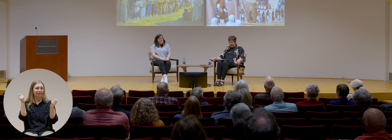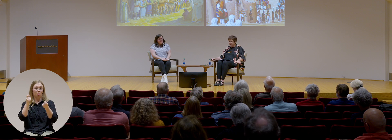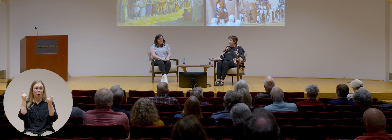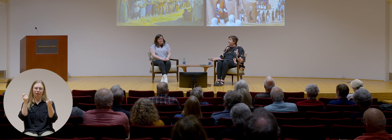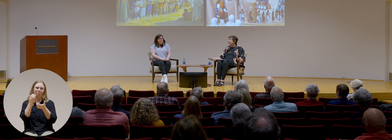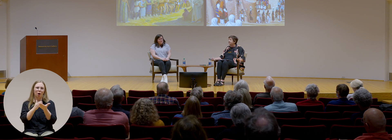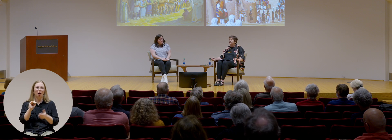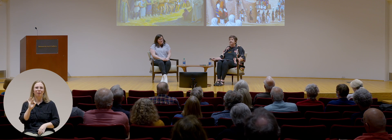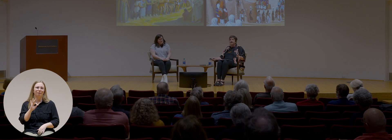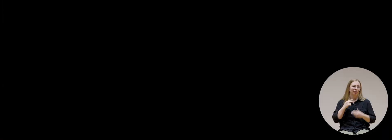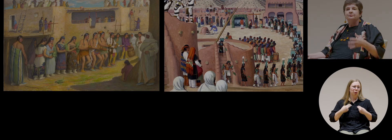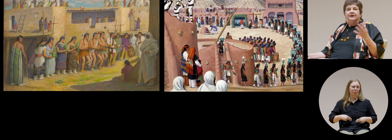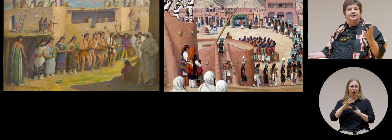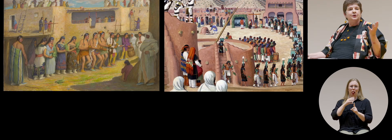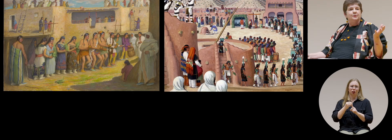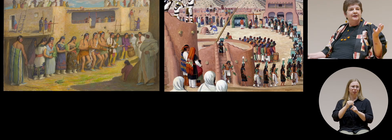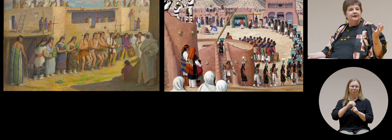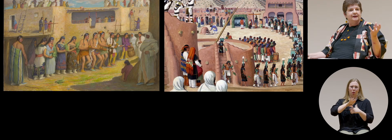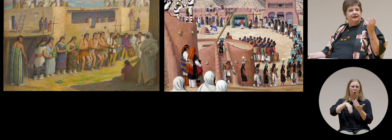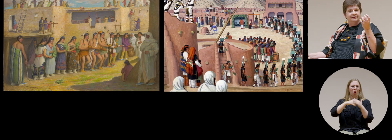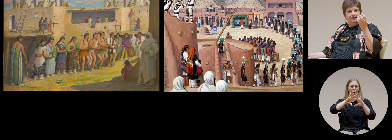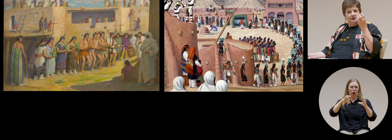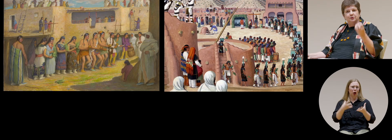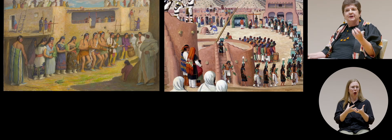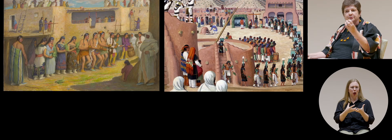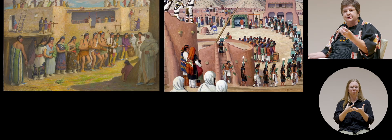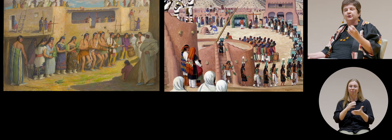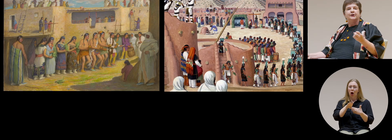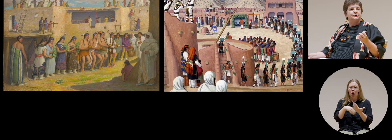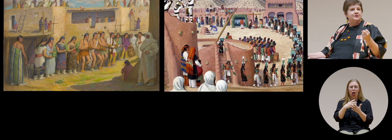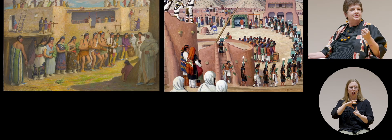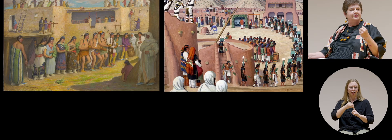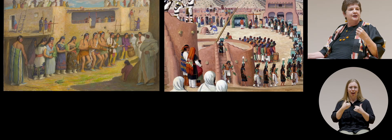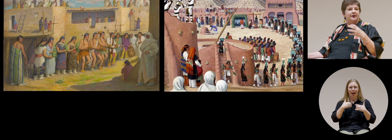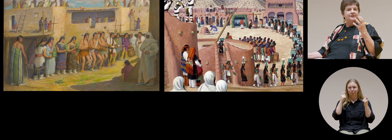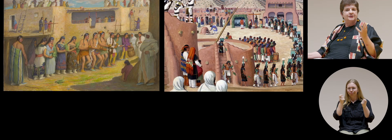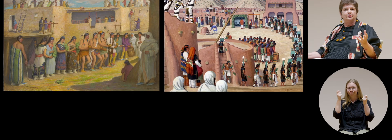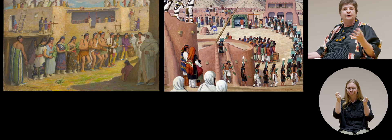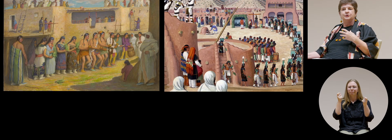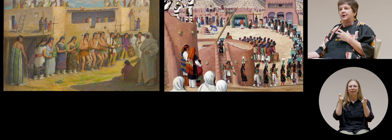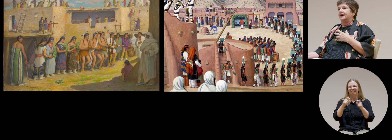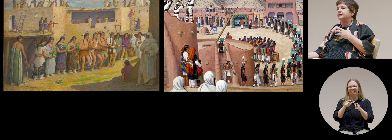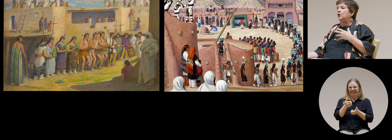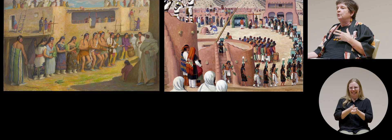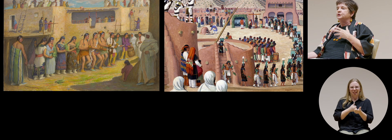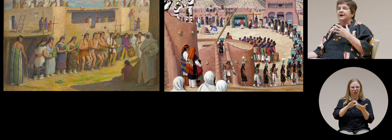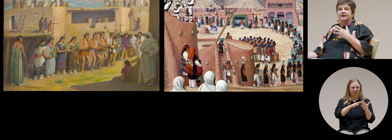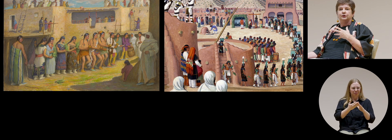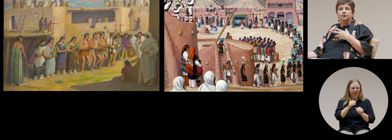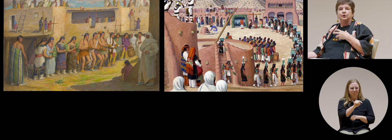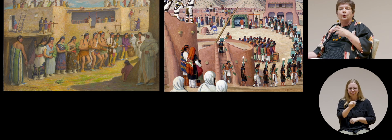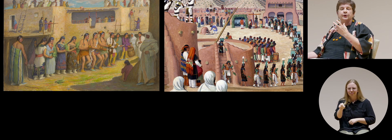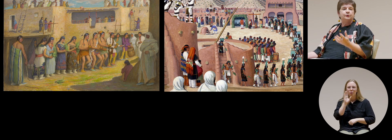human. In every culture, being human, human in a particular culture is defined by the ceremonies you have, which